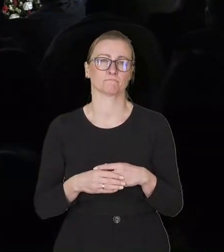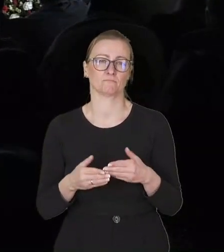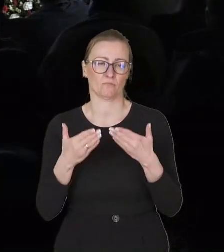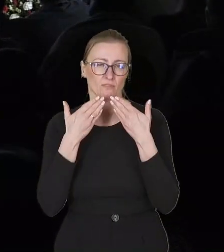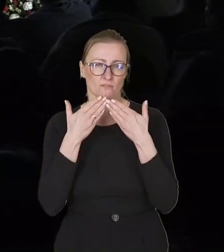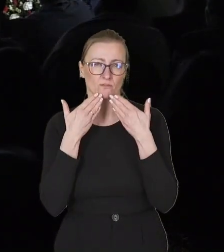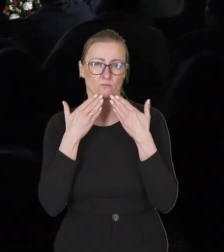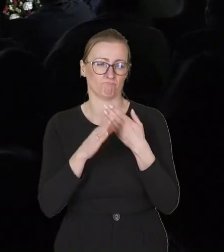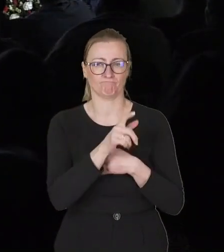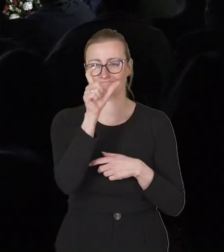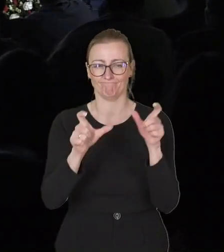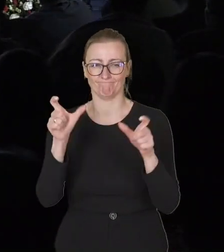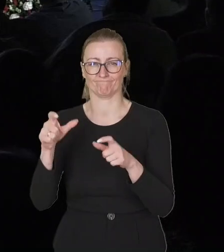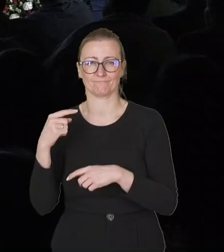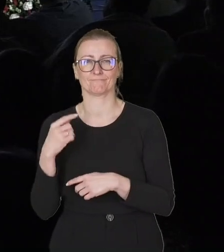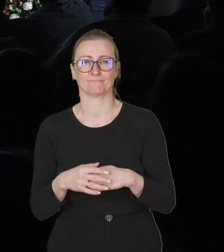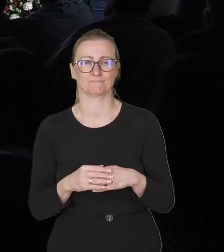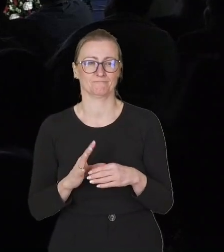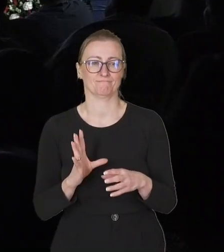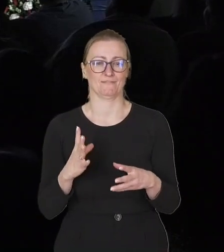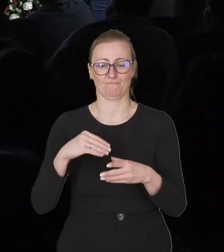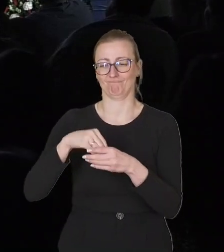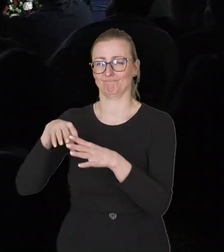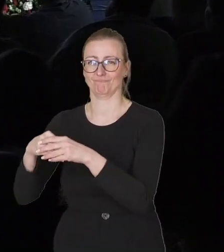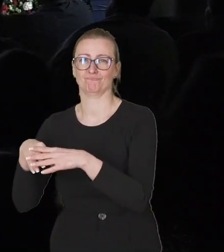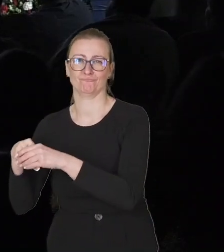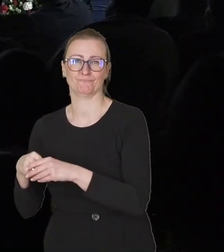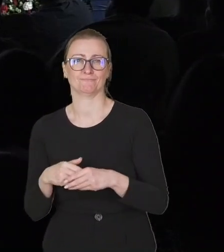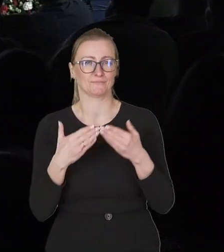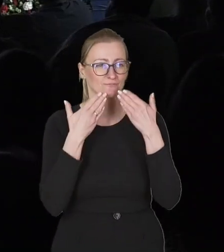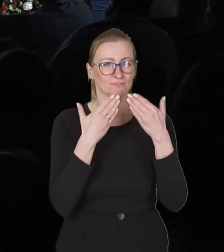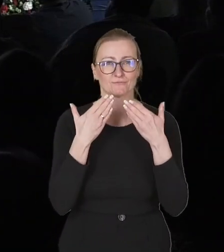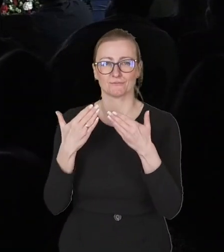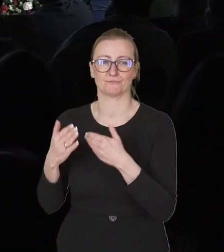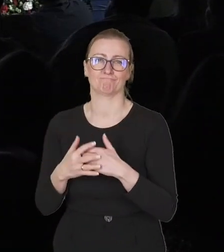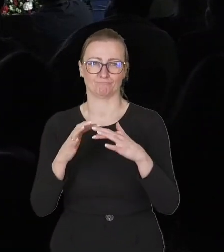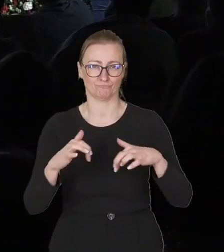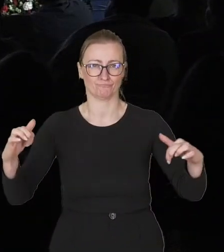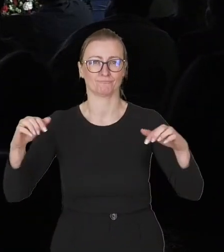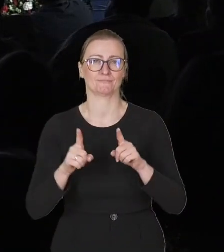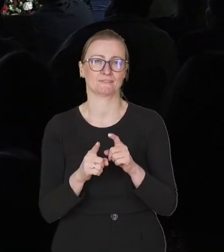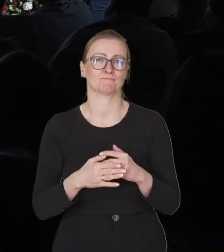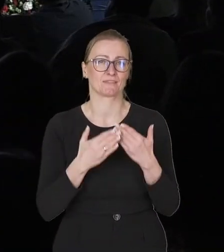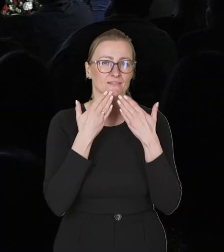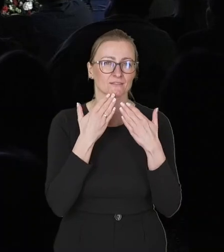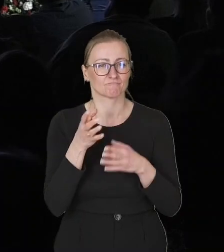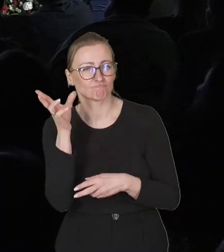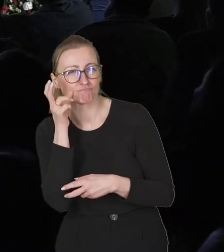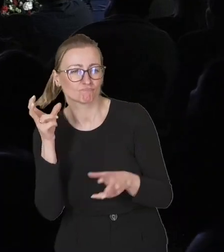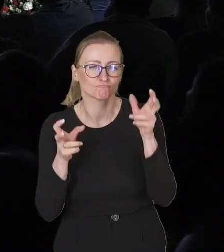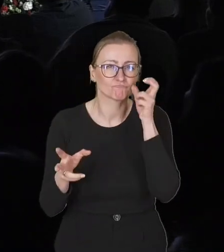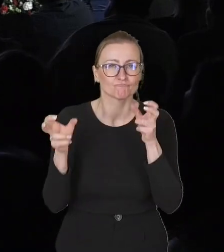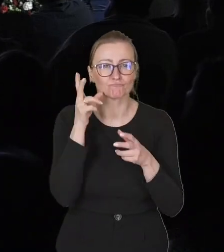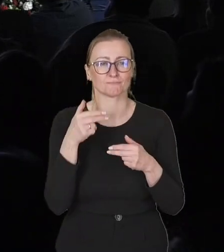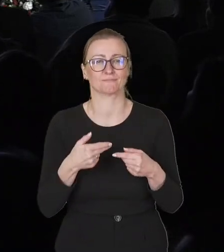God. You did a great contribution to the discussion about the cohesion policy in all these contexts. So it's also the